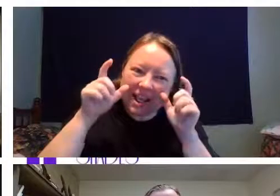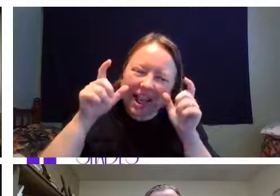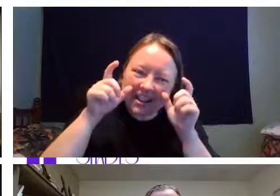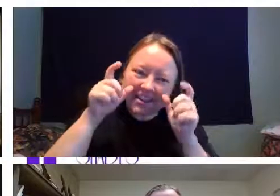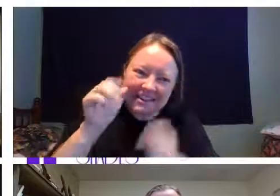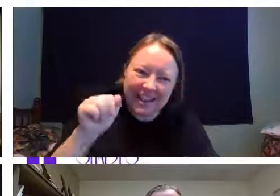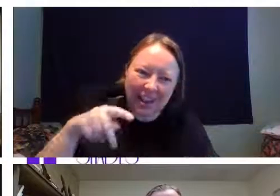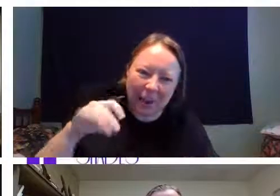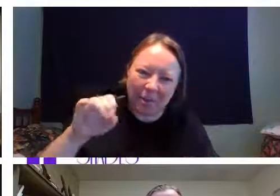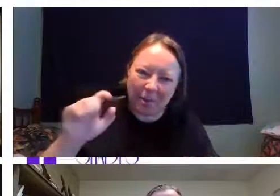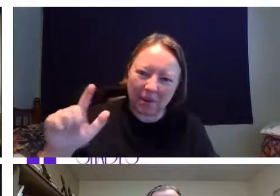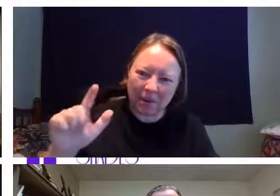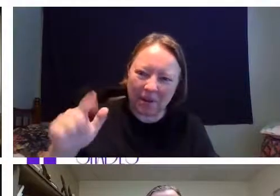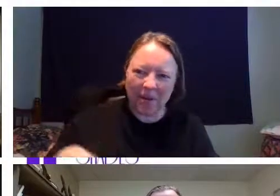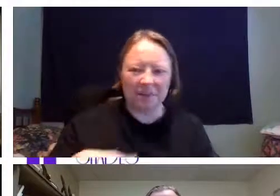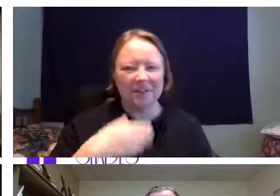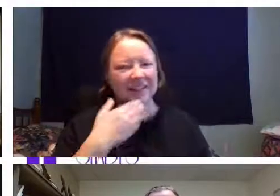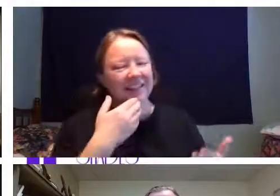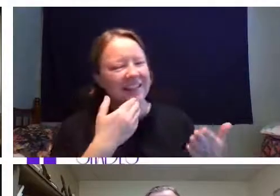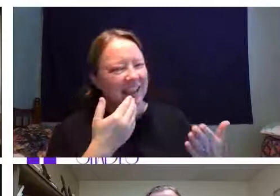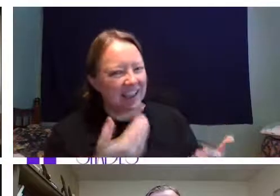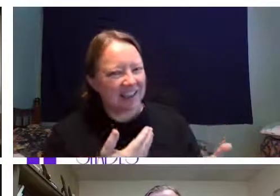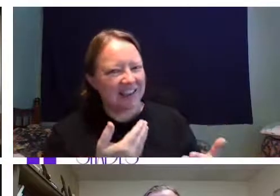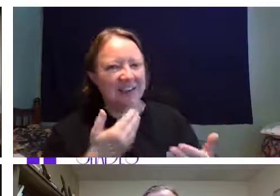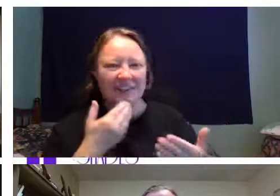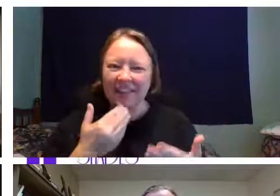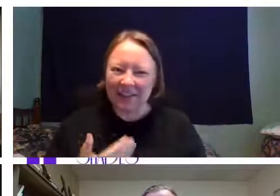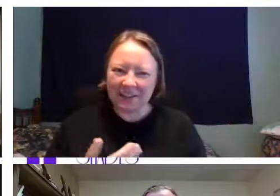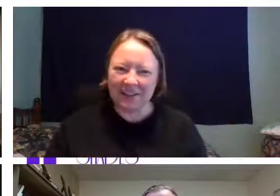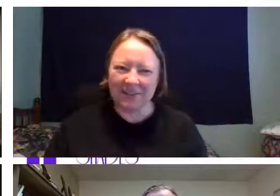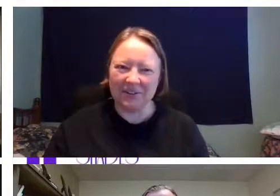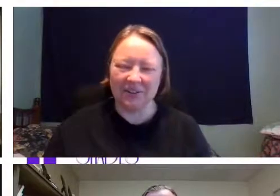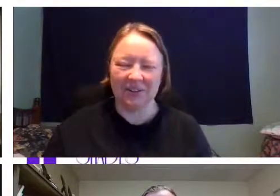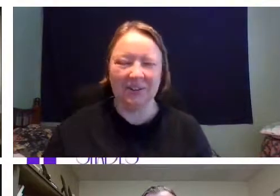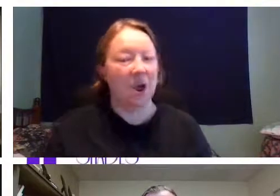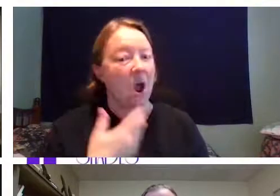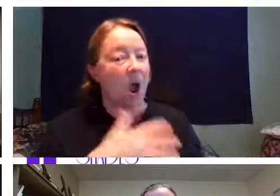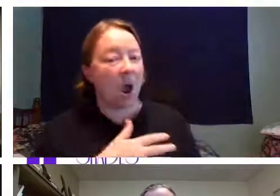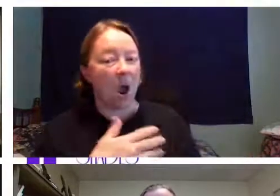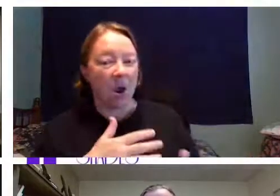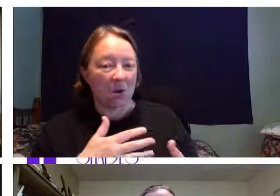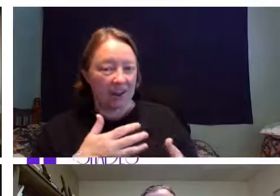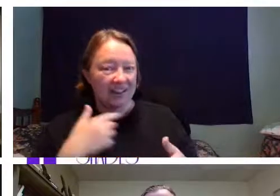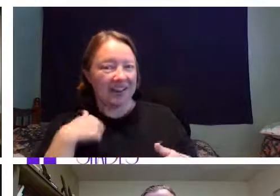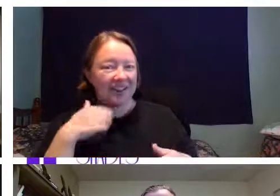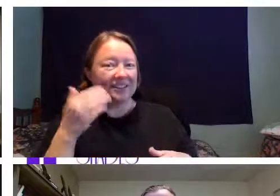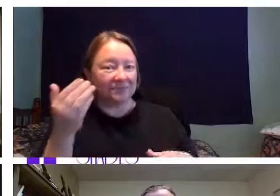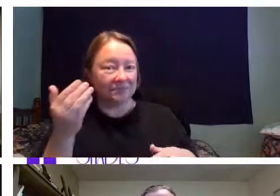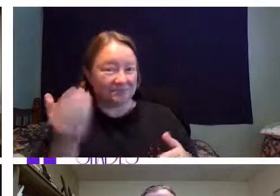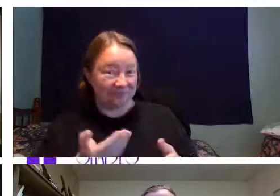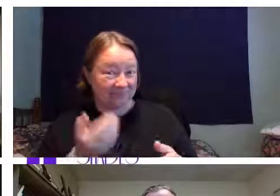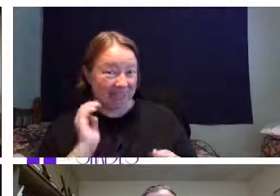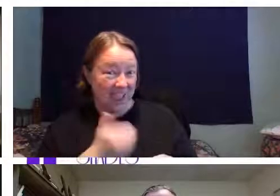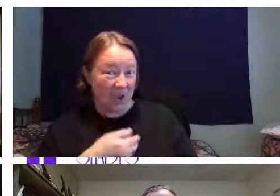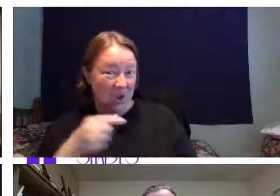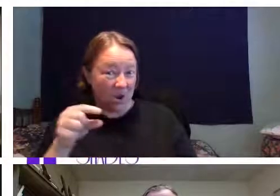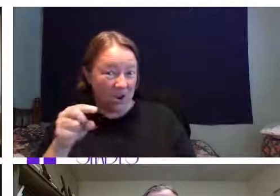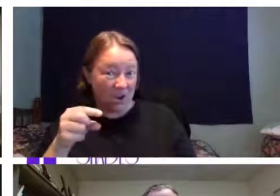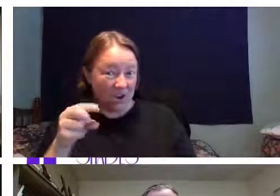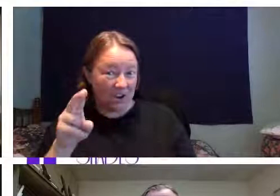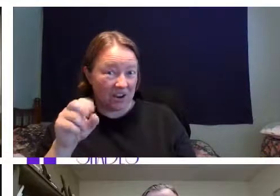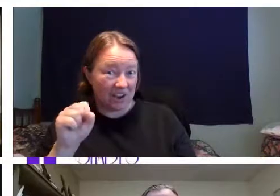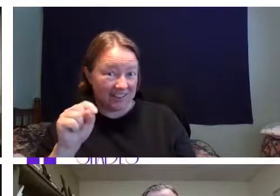April. Oh, thank you. We're already busting to our guest, which, you know,